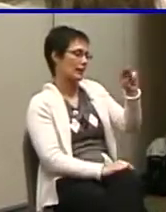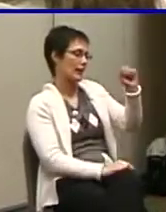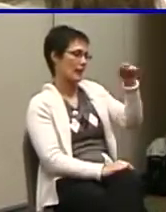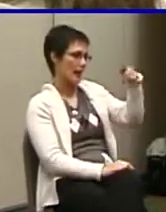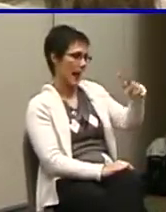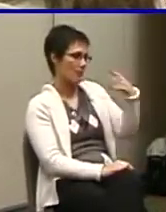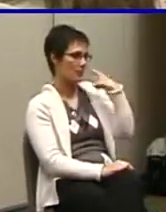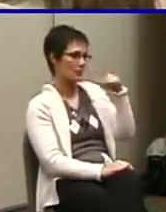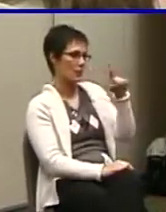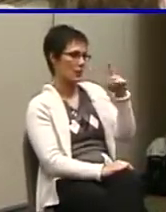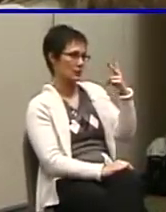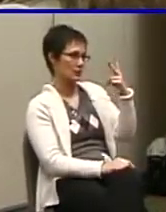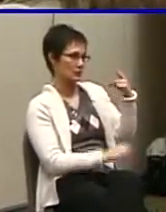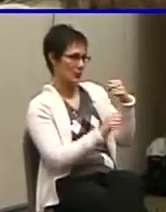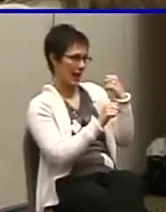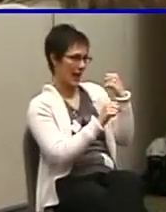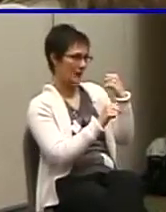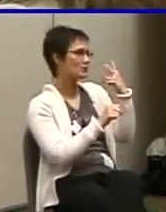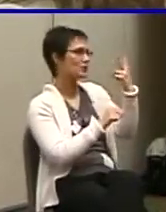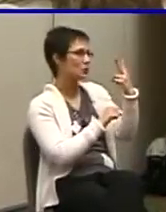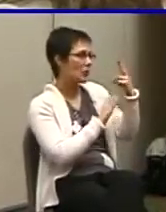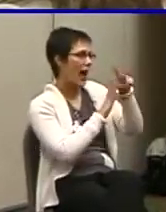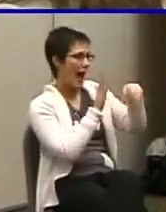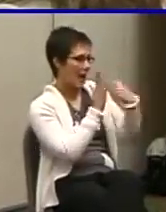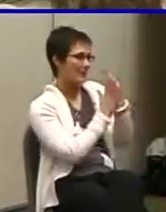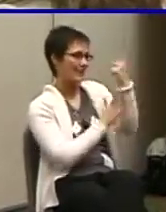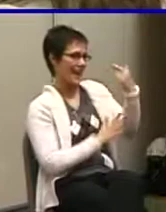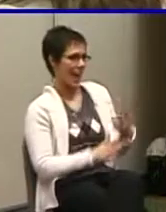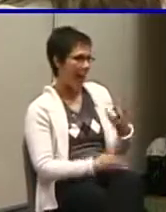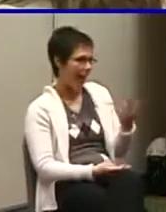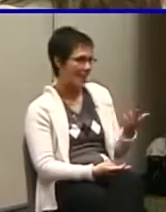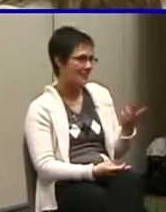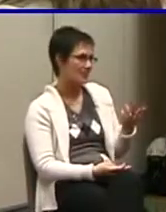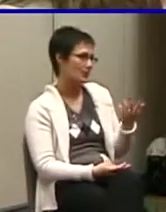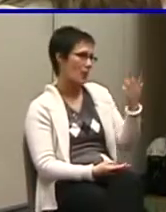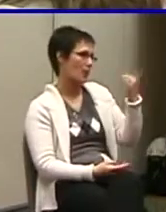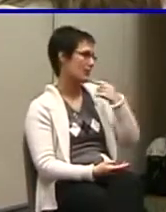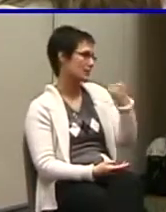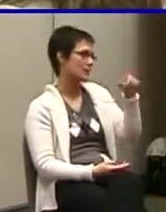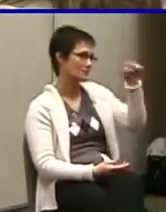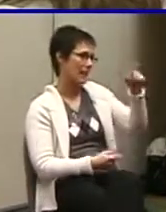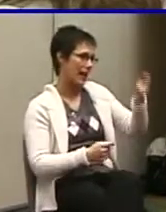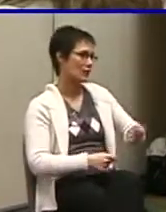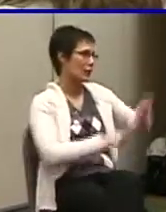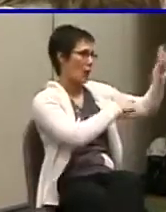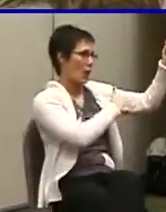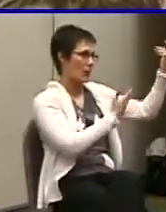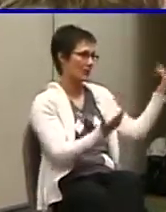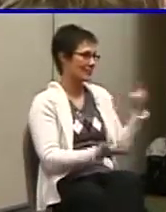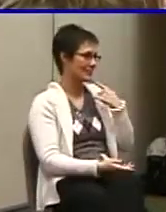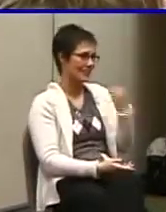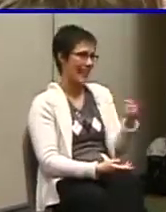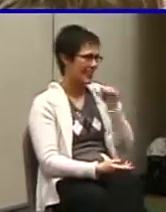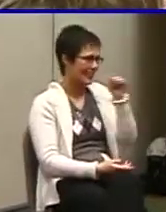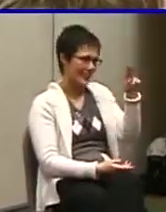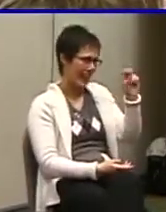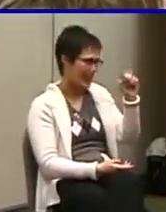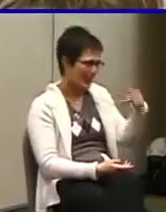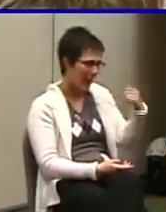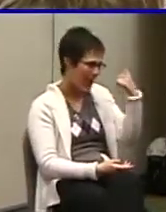go. They don't understand, like, you don't understand, he didn't even nap when he was 2 days old. Right. You're wanting him to nap